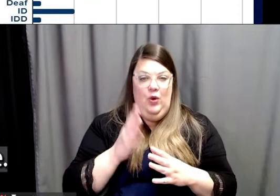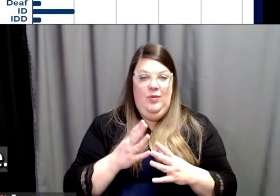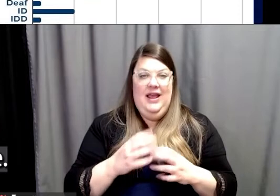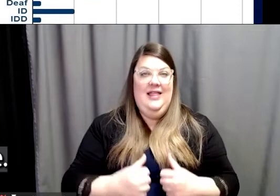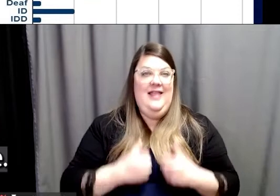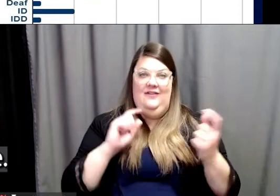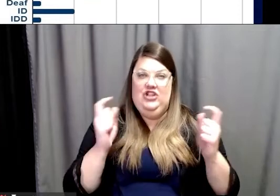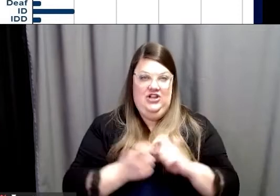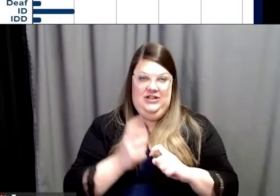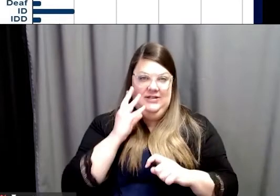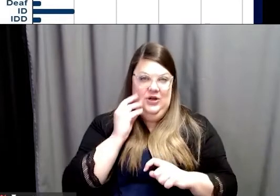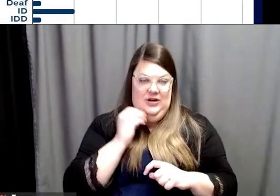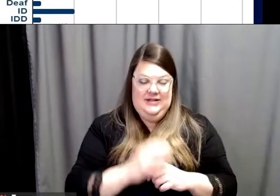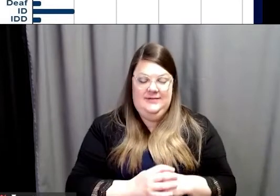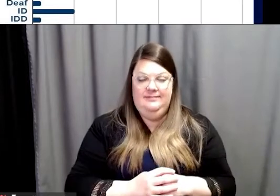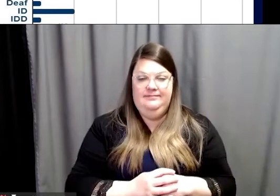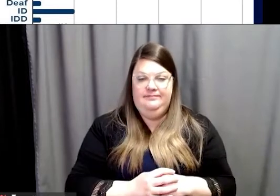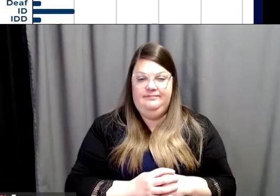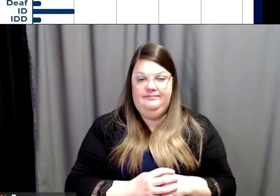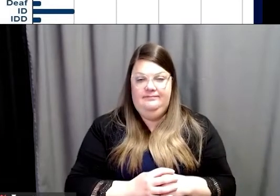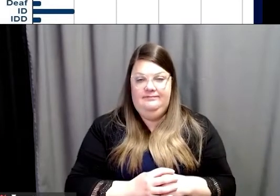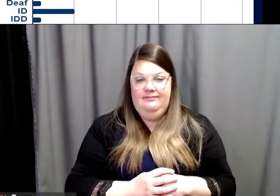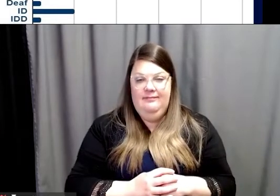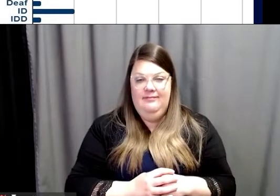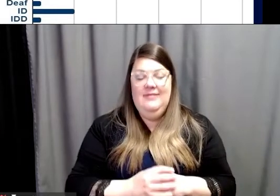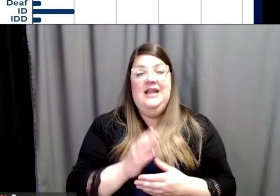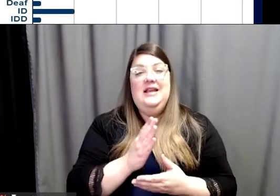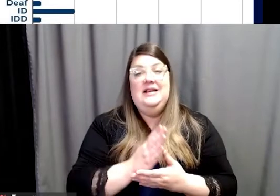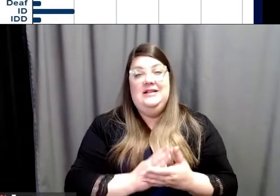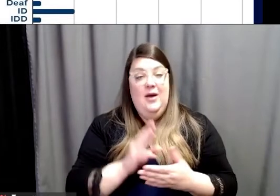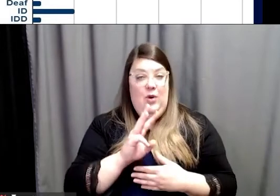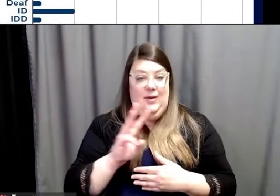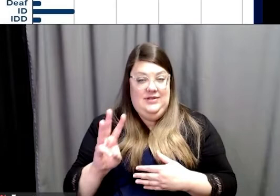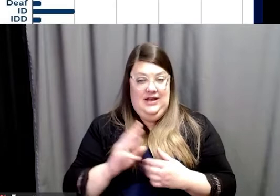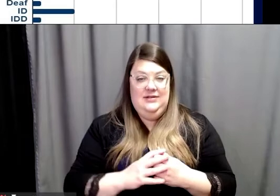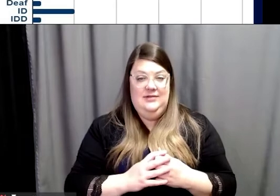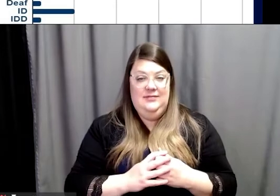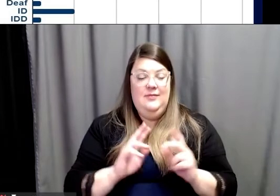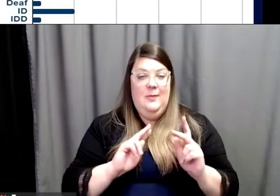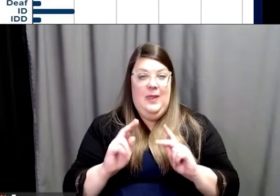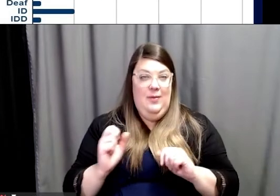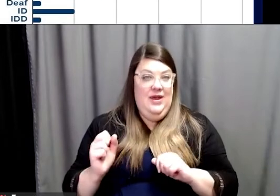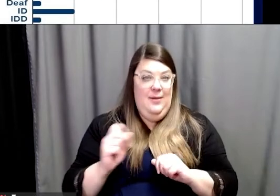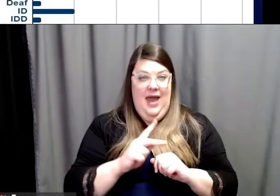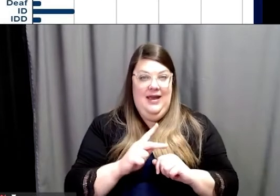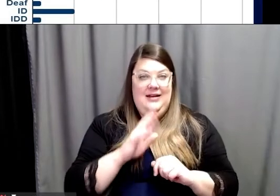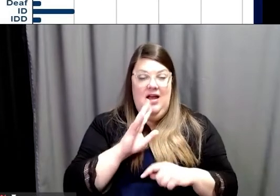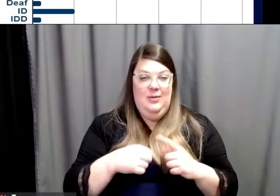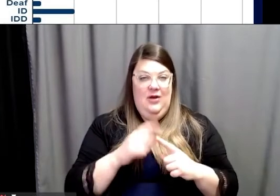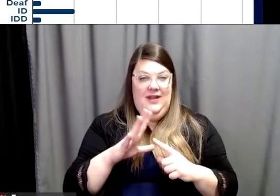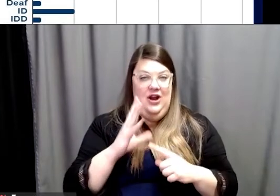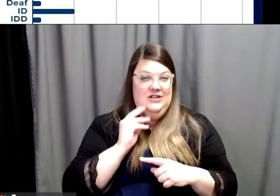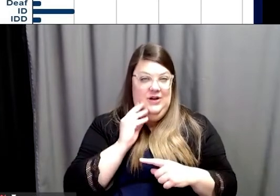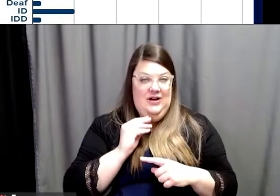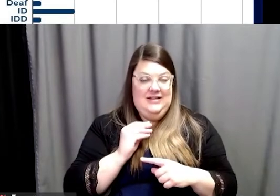life-changing experience. And then there were, in some websites, people came back and talked about their experience